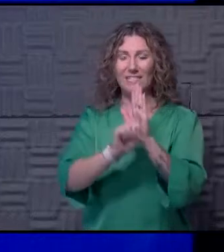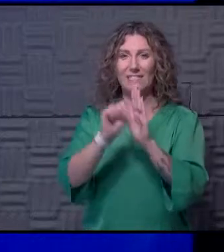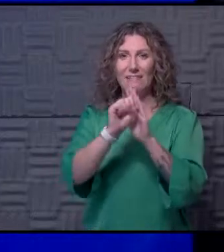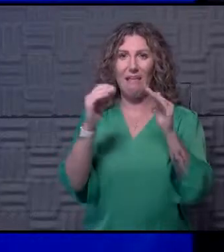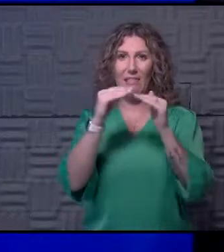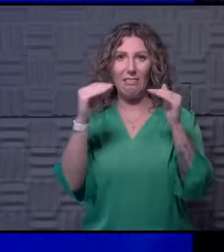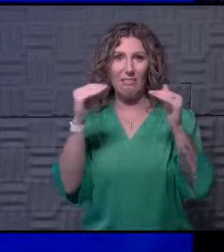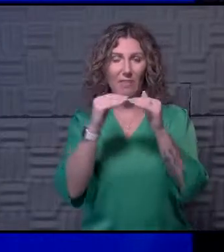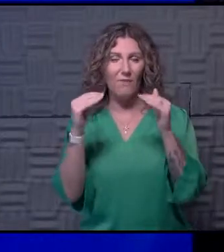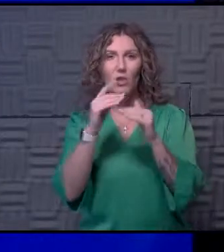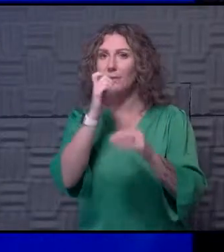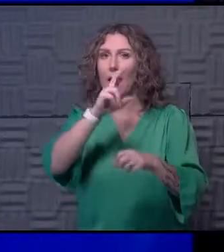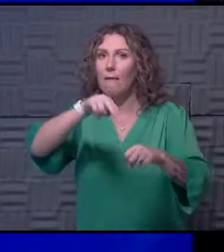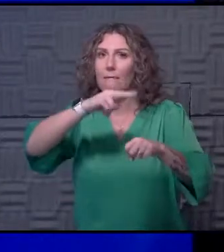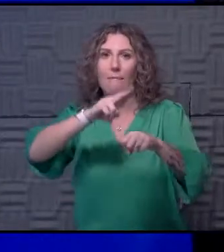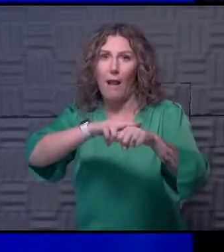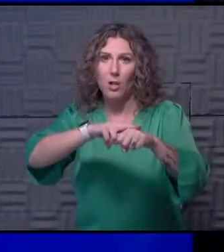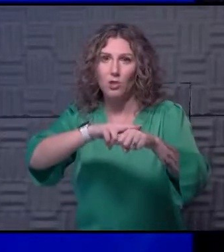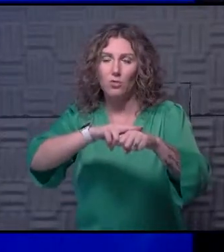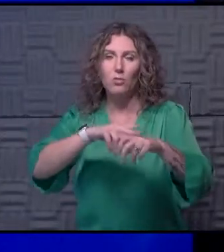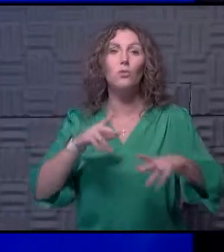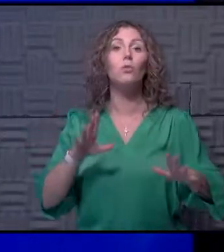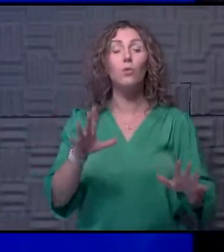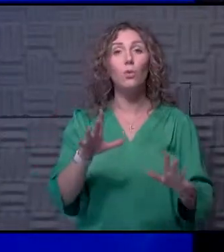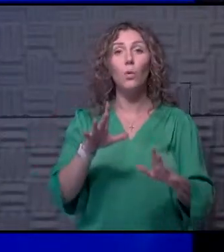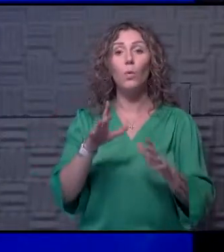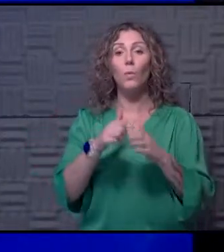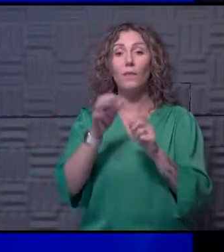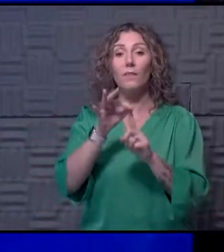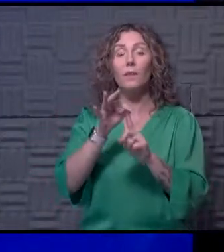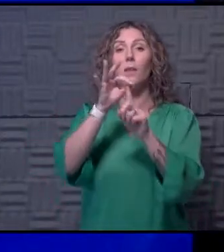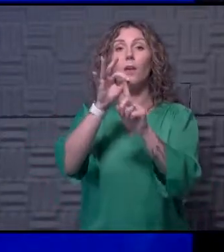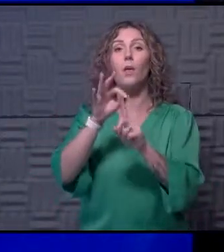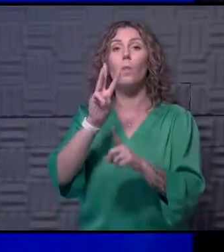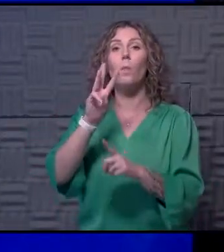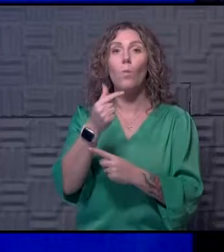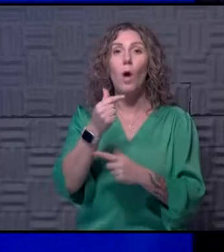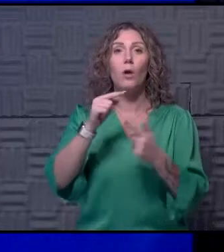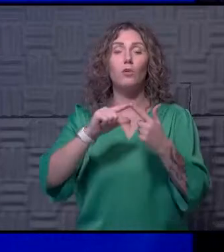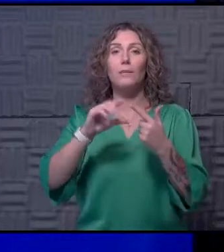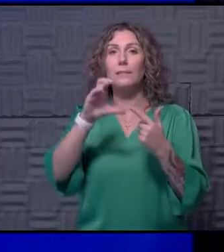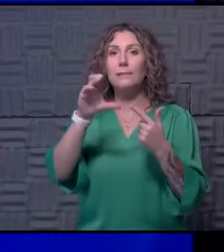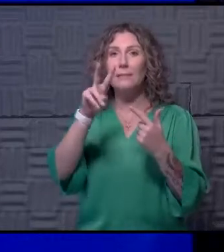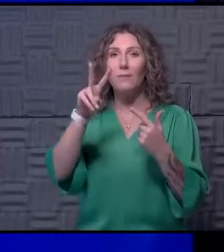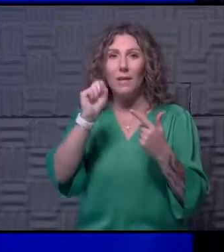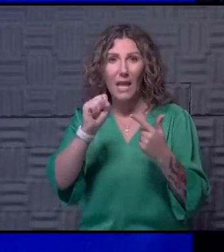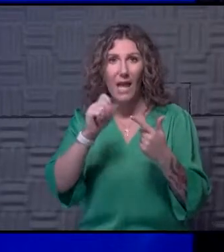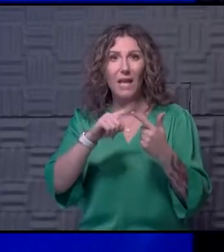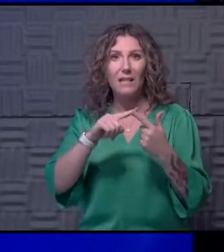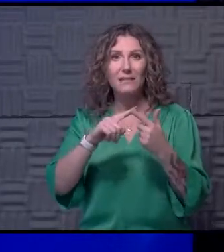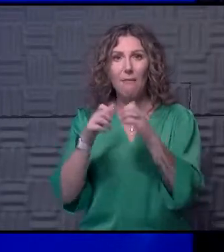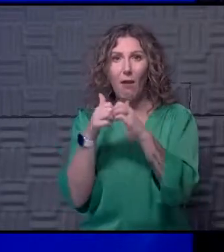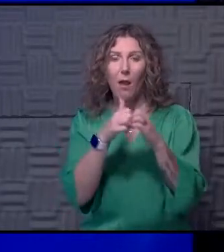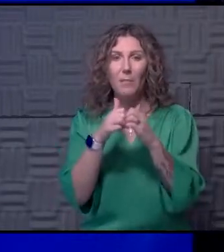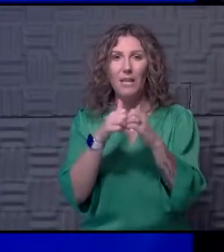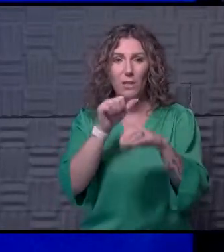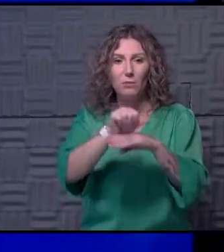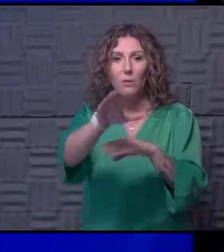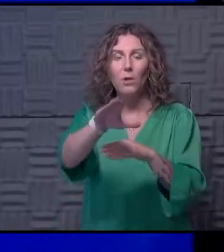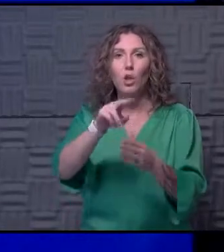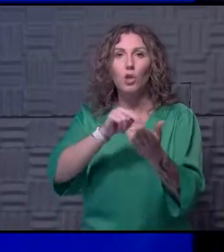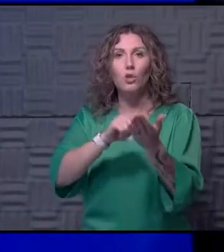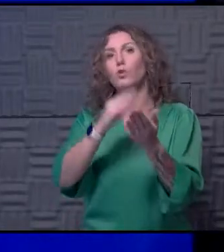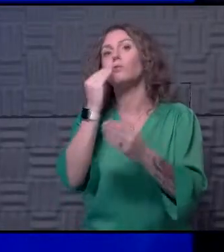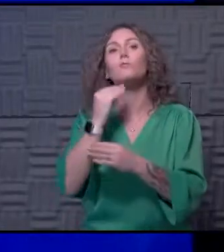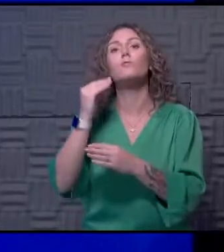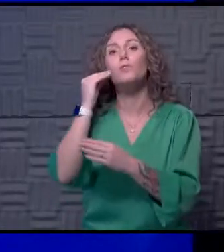It's not at a national level, with the exception of the Walgreens CVS combination delivering to nursing homes. And because that's